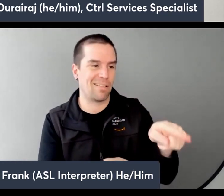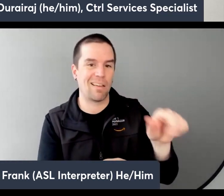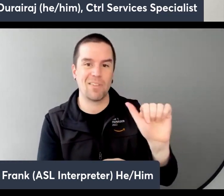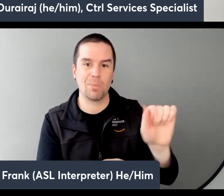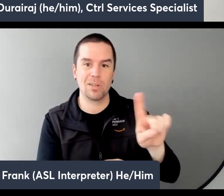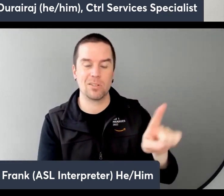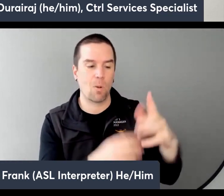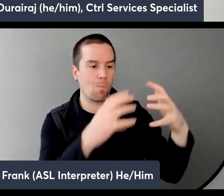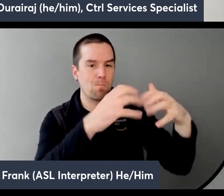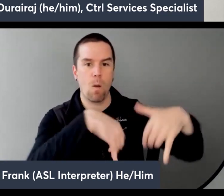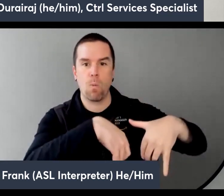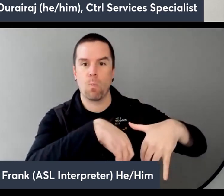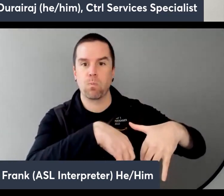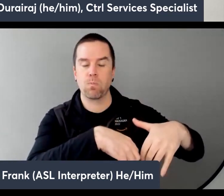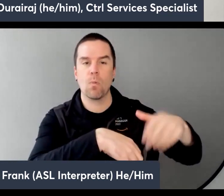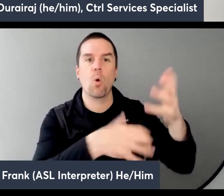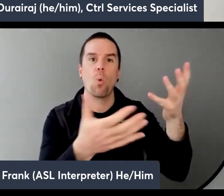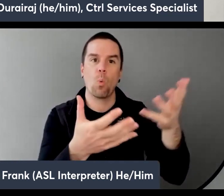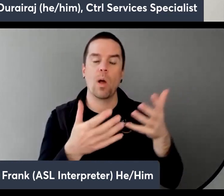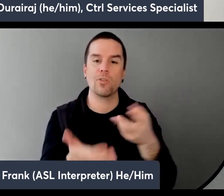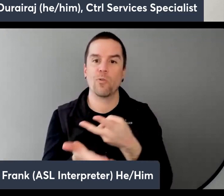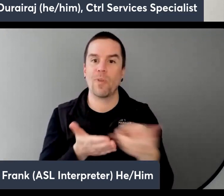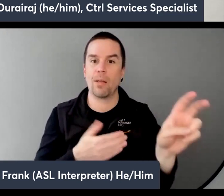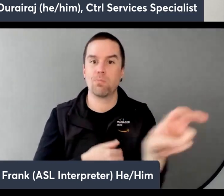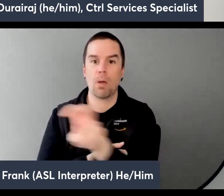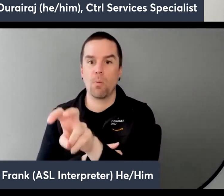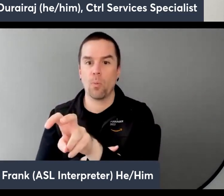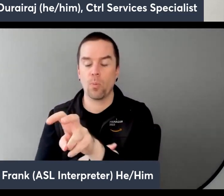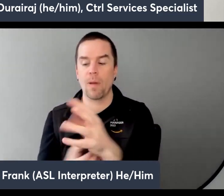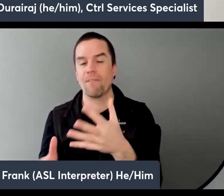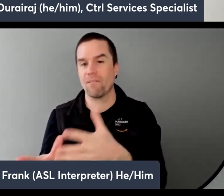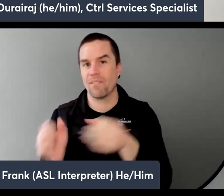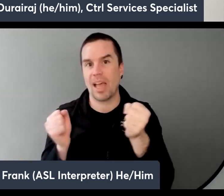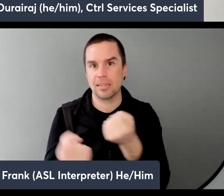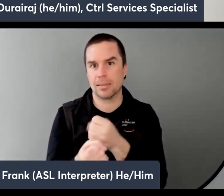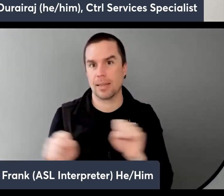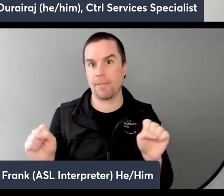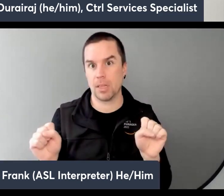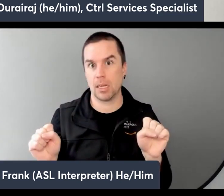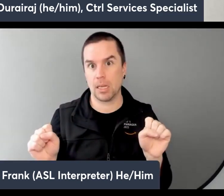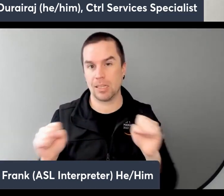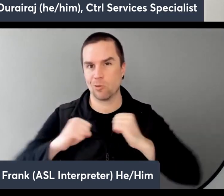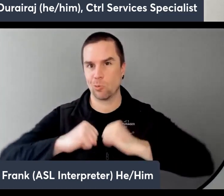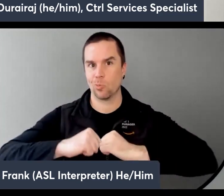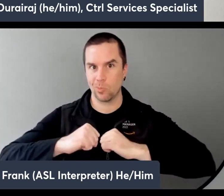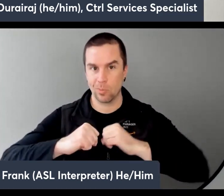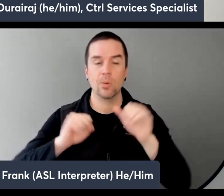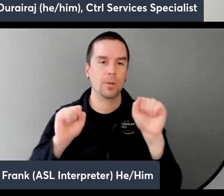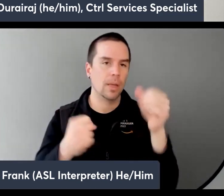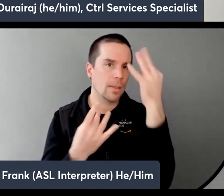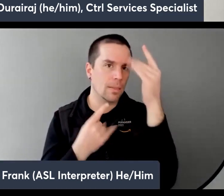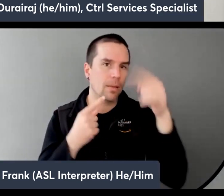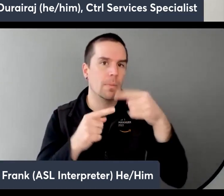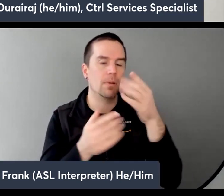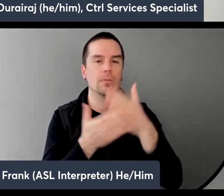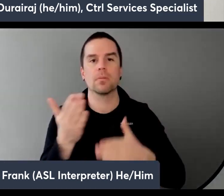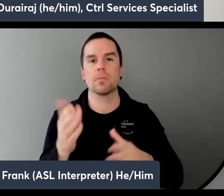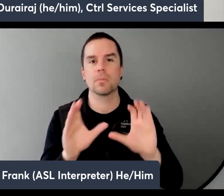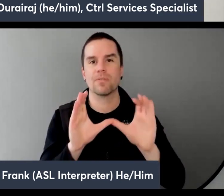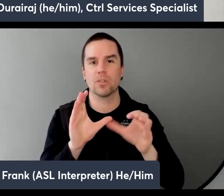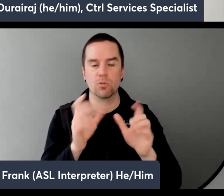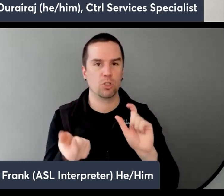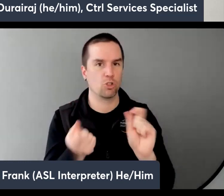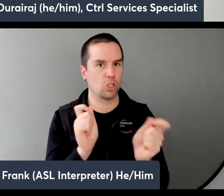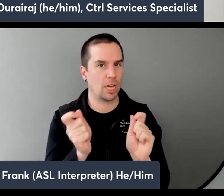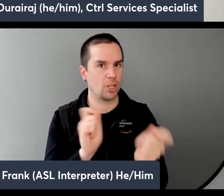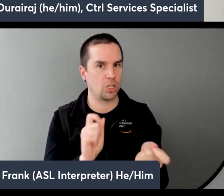to fail over to another one quickly and safely. So you can think about some of the configuration changes here that would need to take